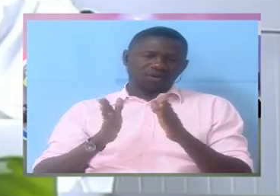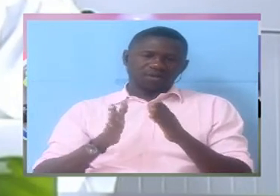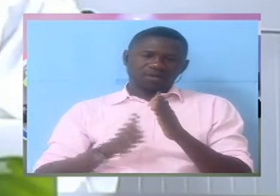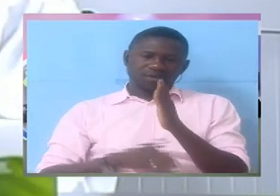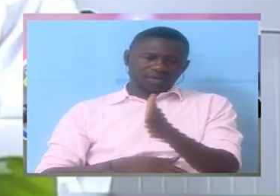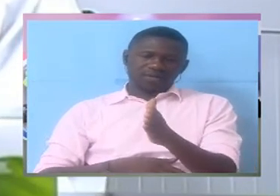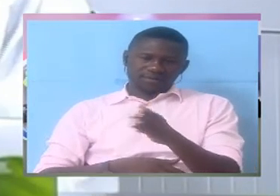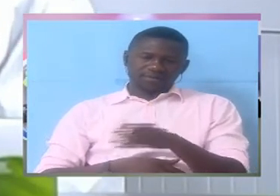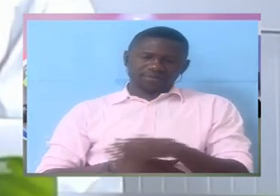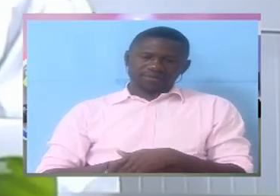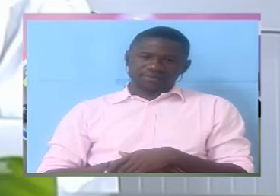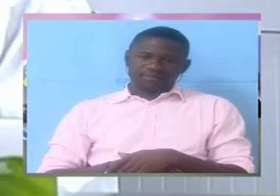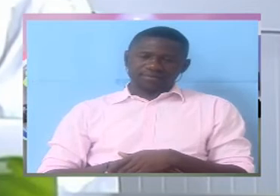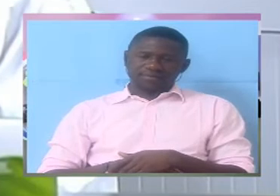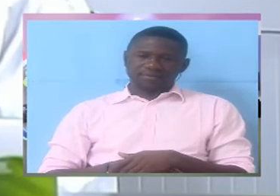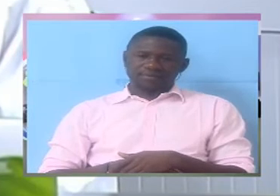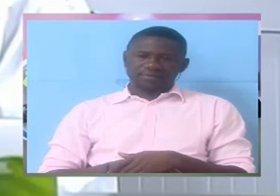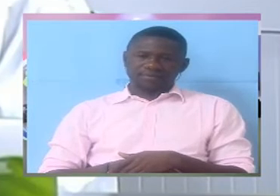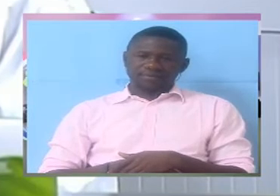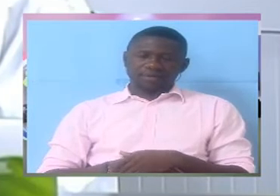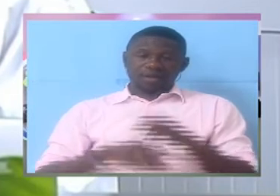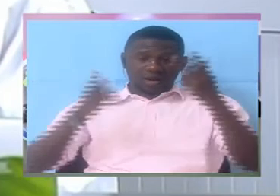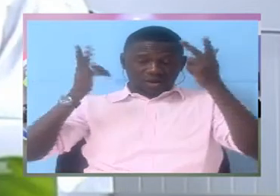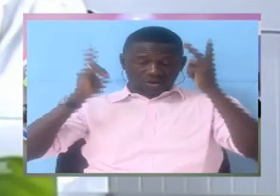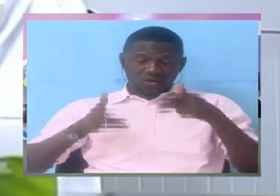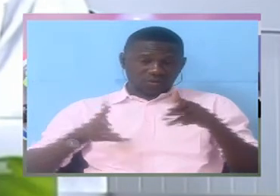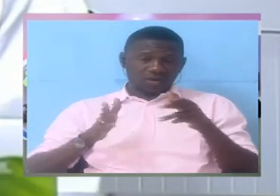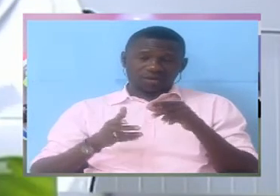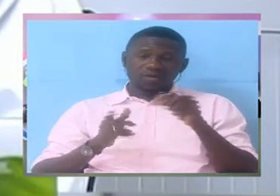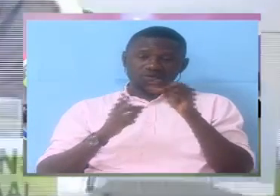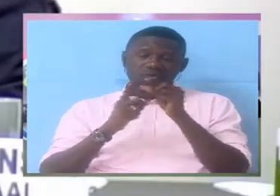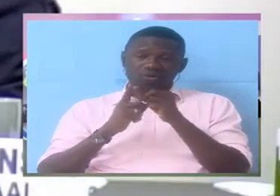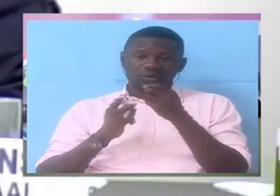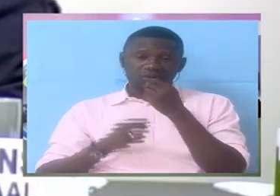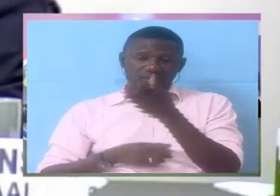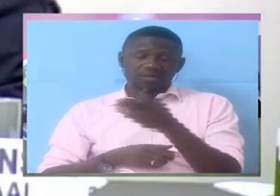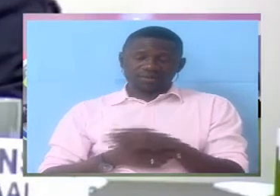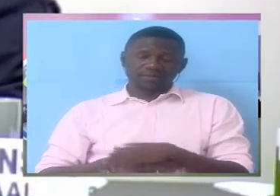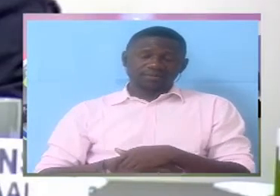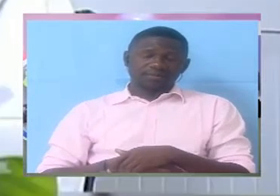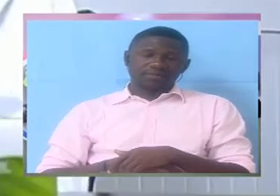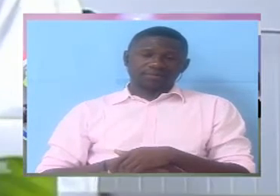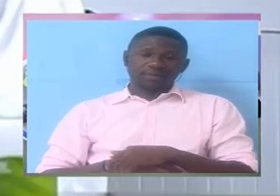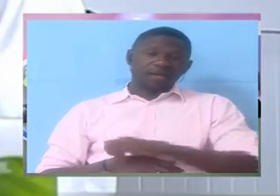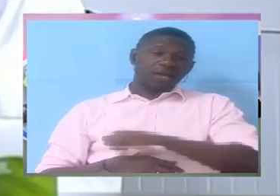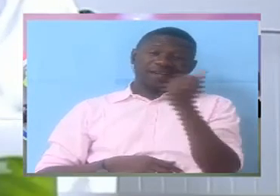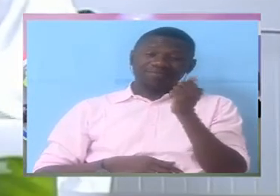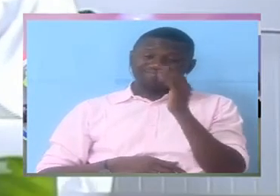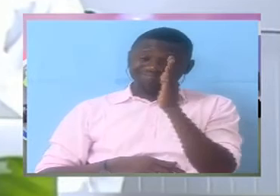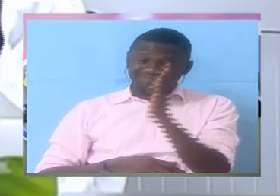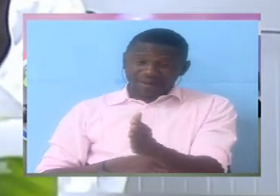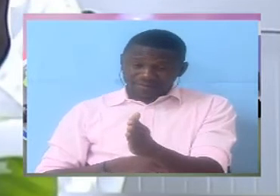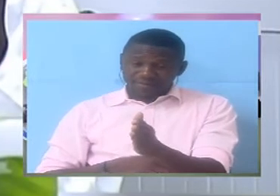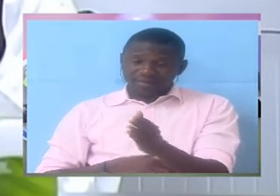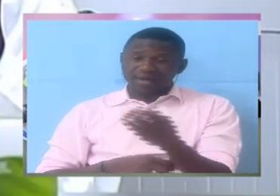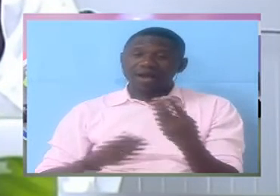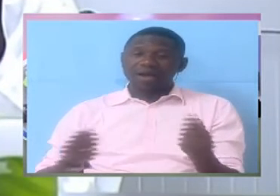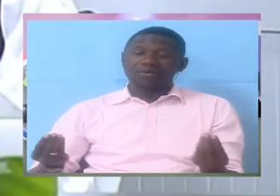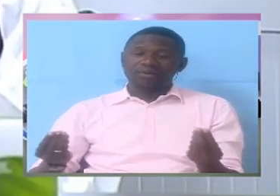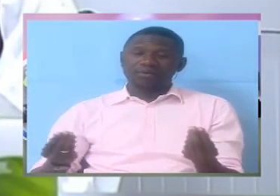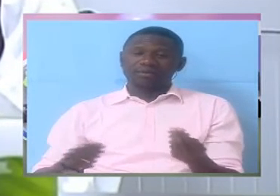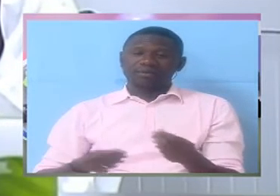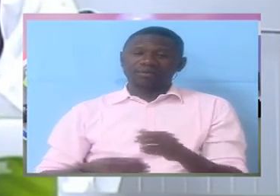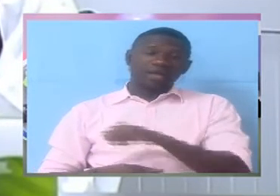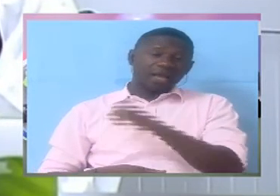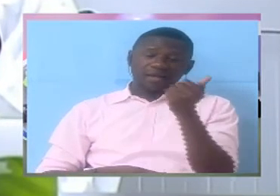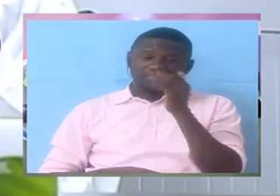legally that's how you call it lo ala karola de ka kumando lela and factually tonyala do so and